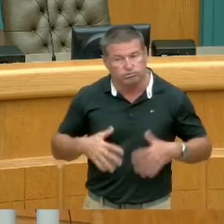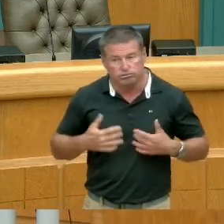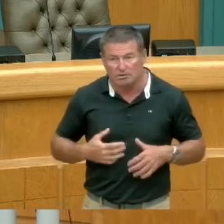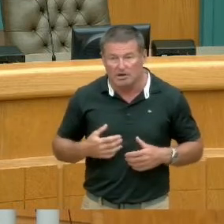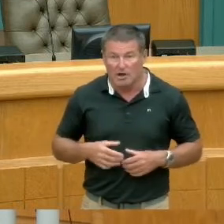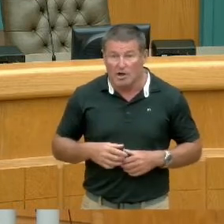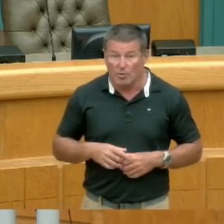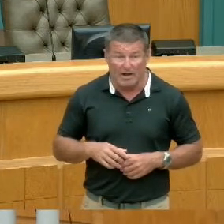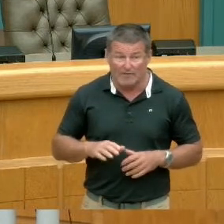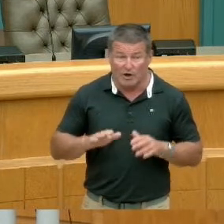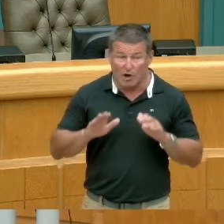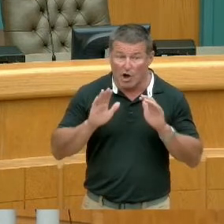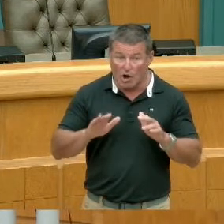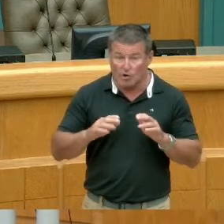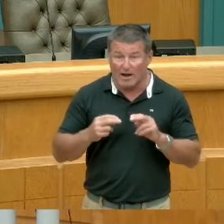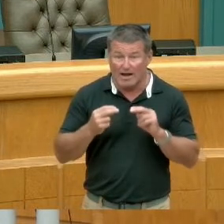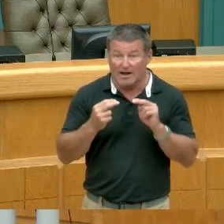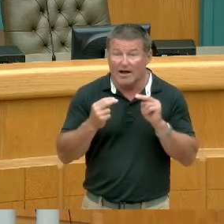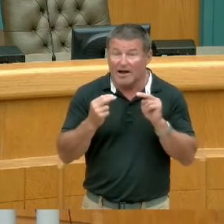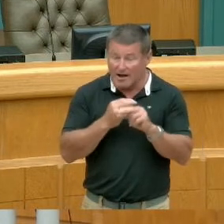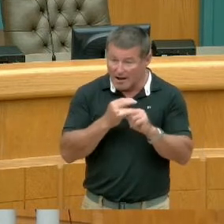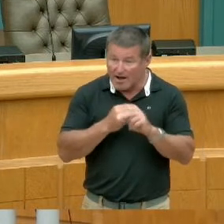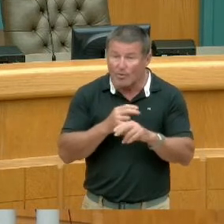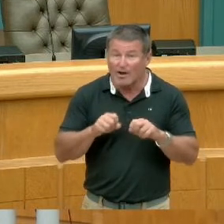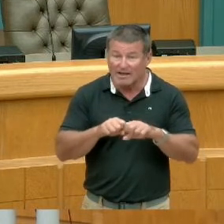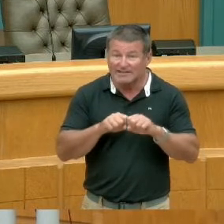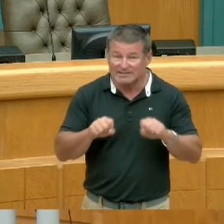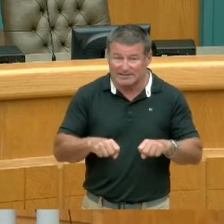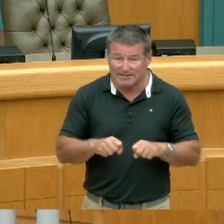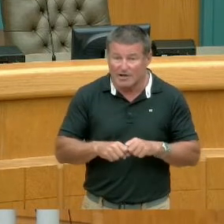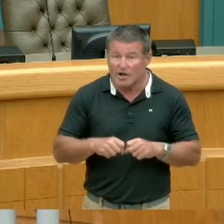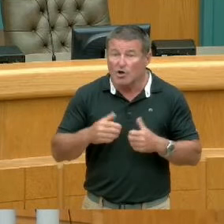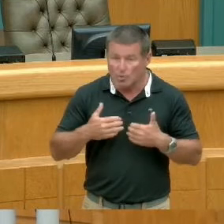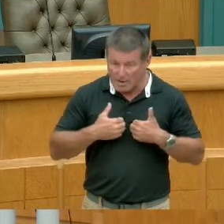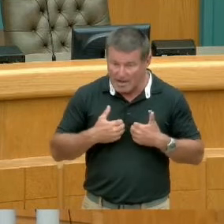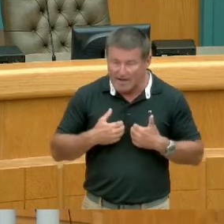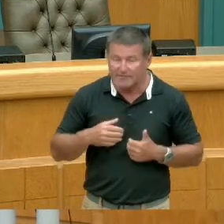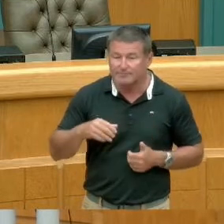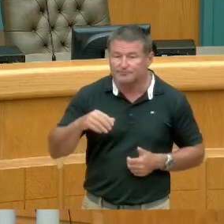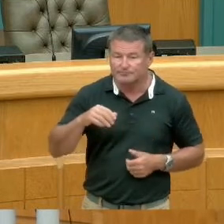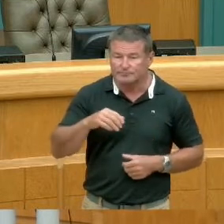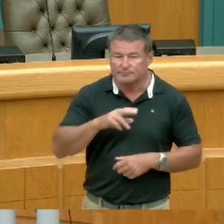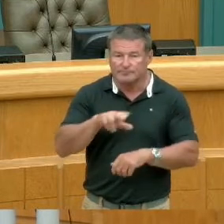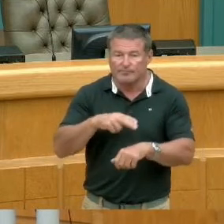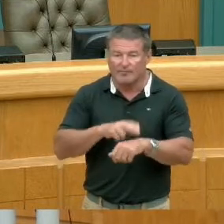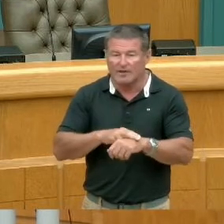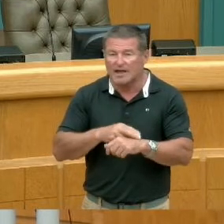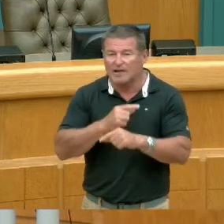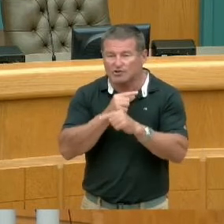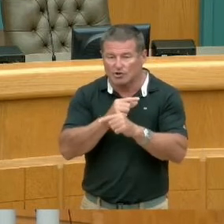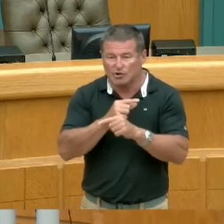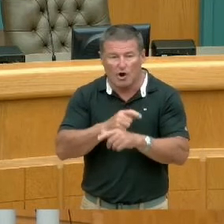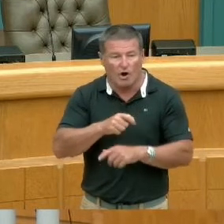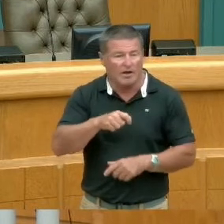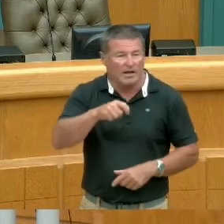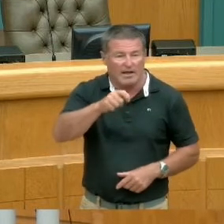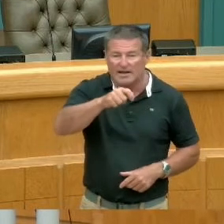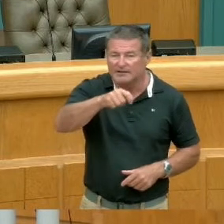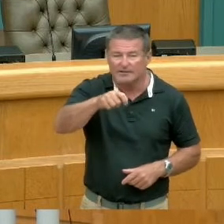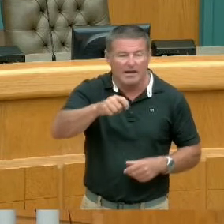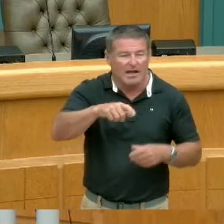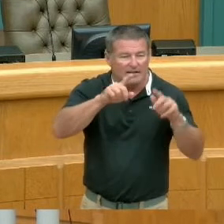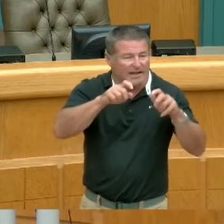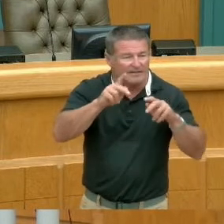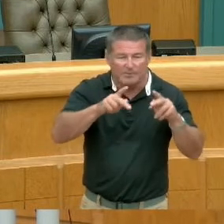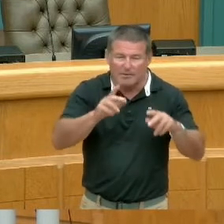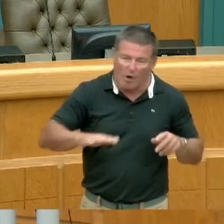highway system, and that's the Guard, absolutely swabbing and testing in so many areas all over Nueces County. But